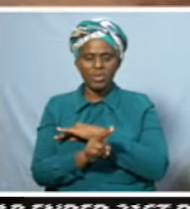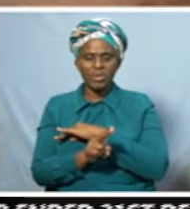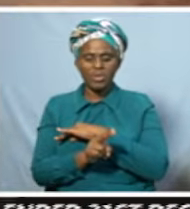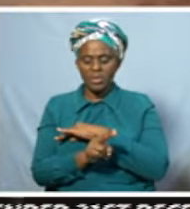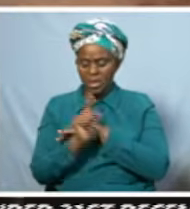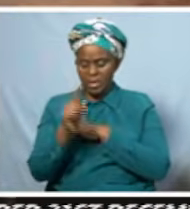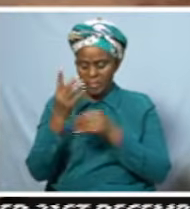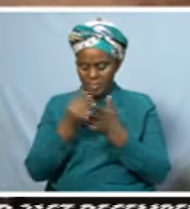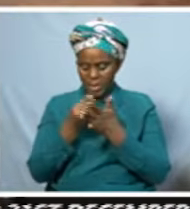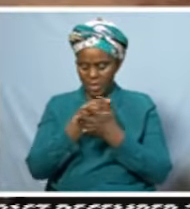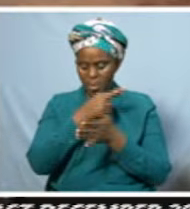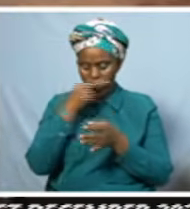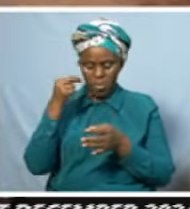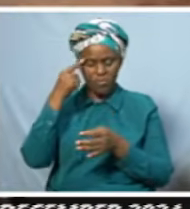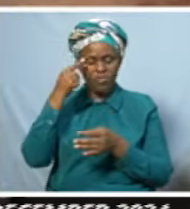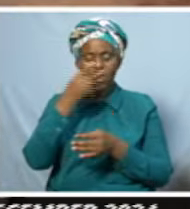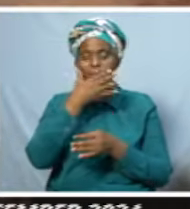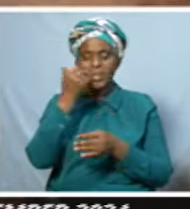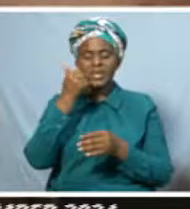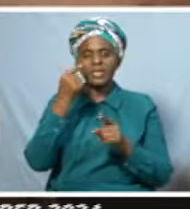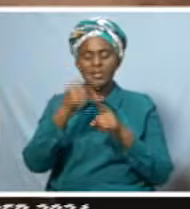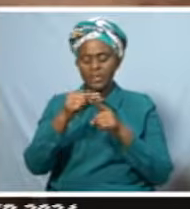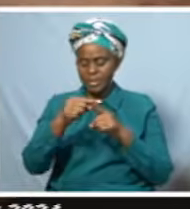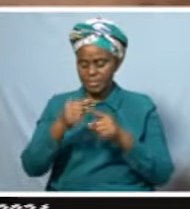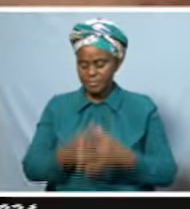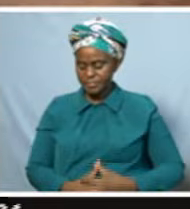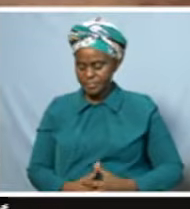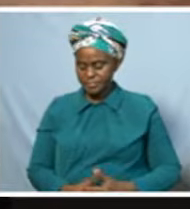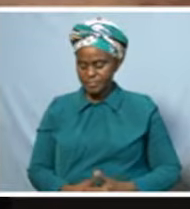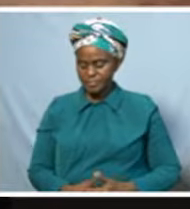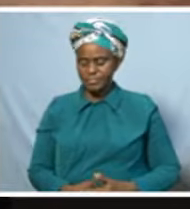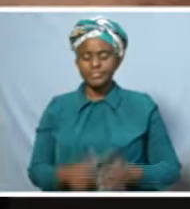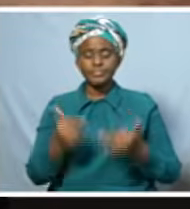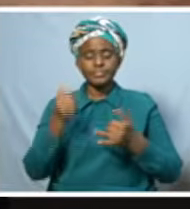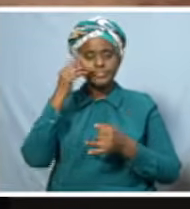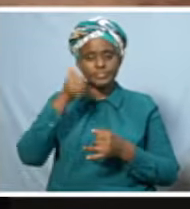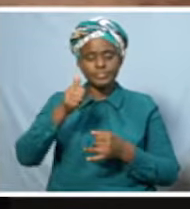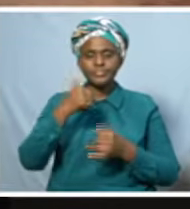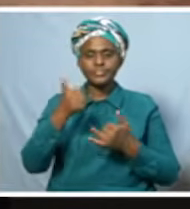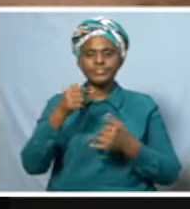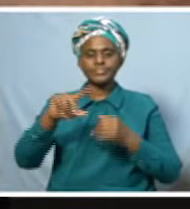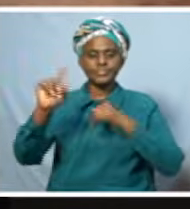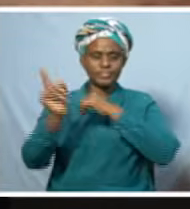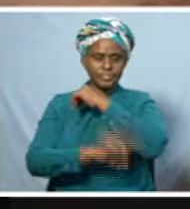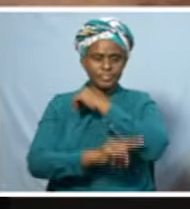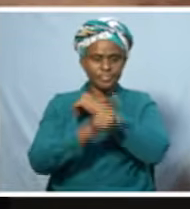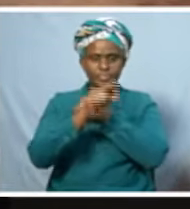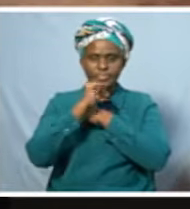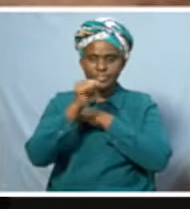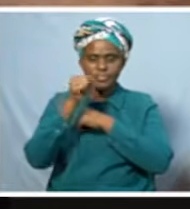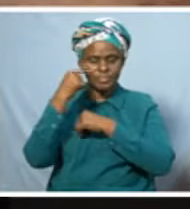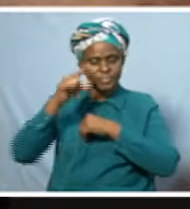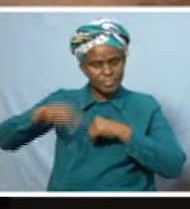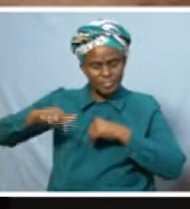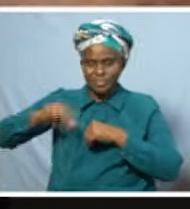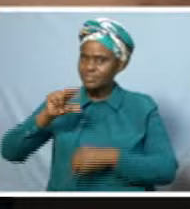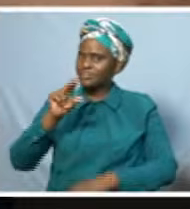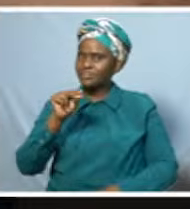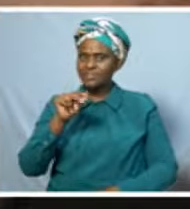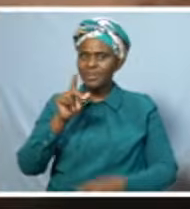It was stolen for better of a luck term. Hence, that's why you are disciplining him not for